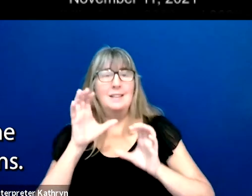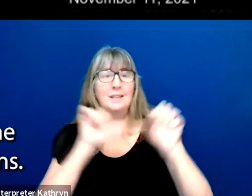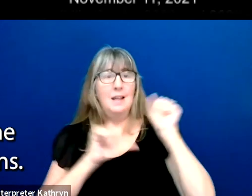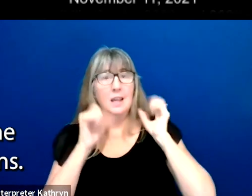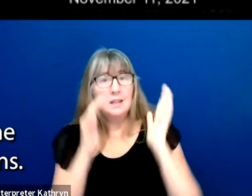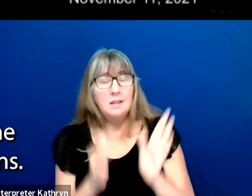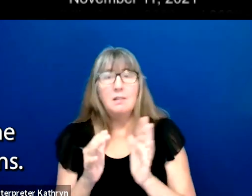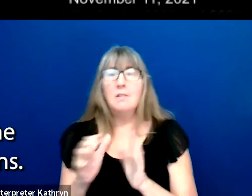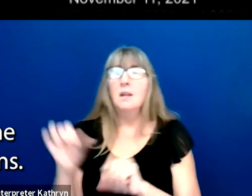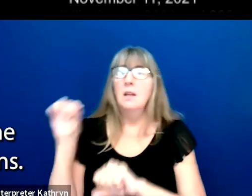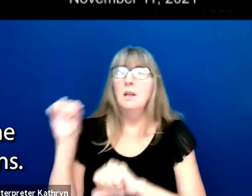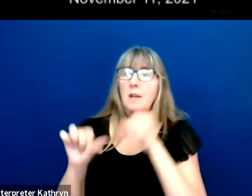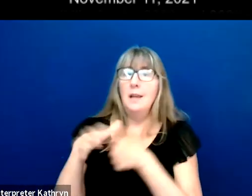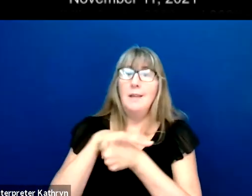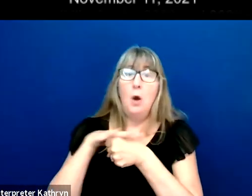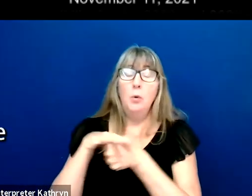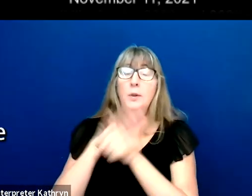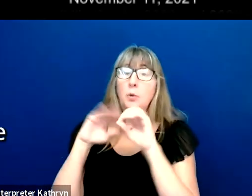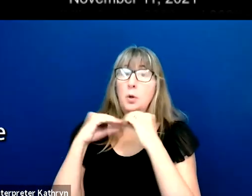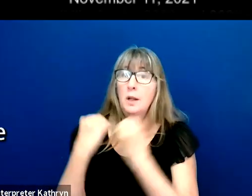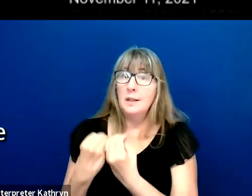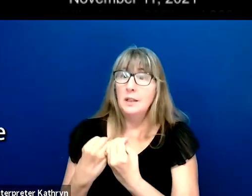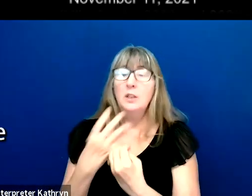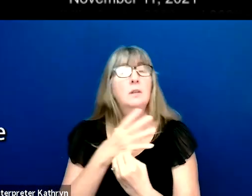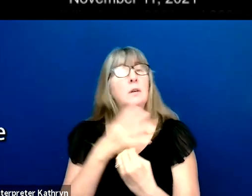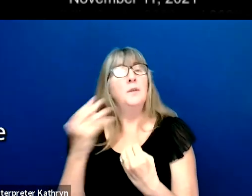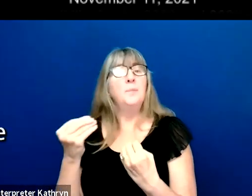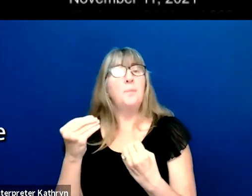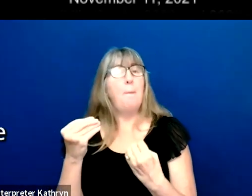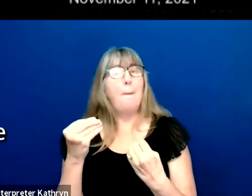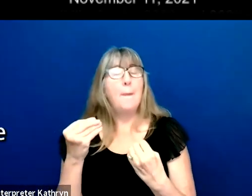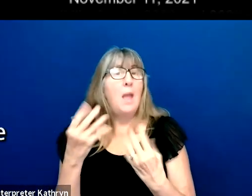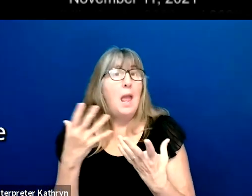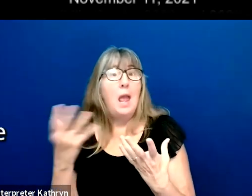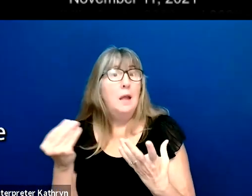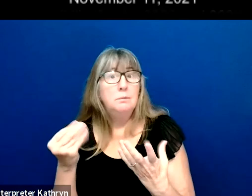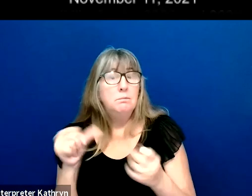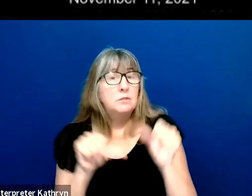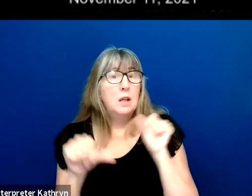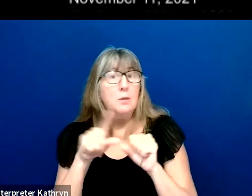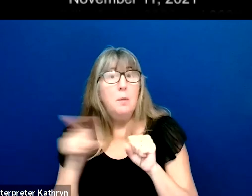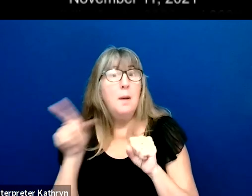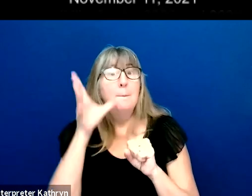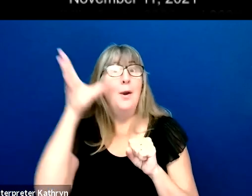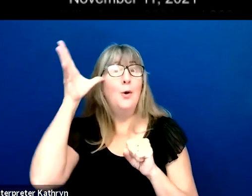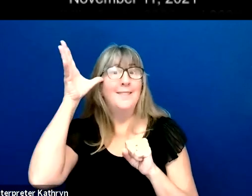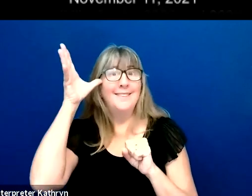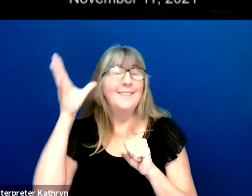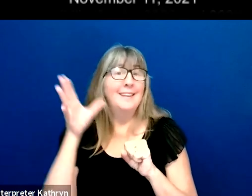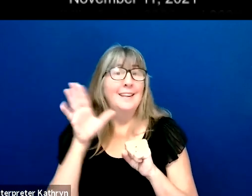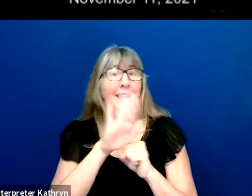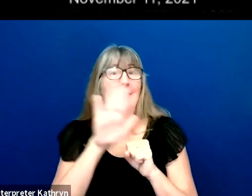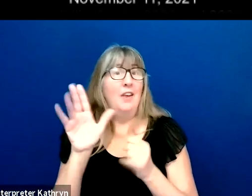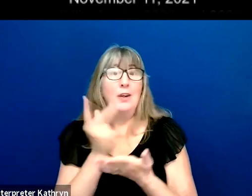done through science outreach organizations, and we're even talking about science that's done by parents in their